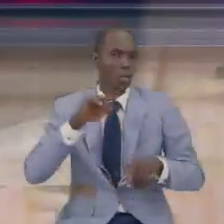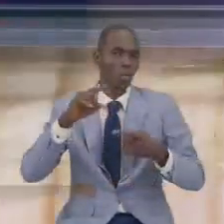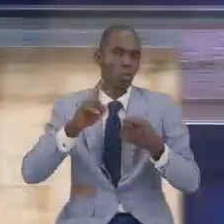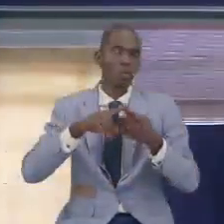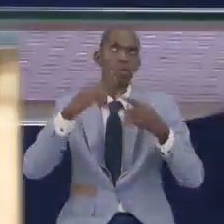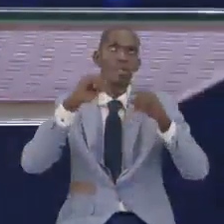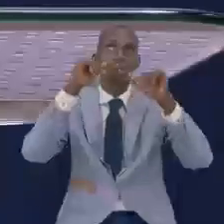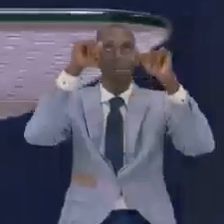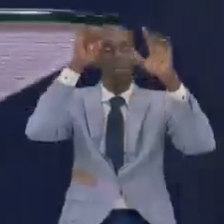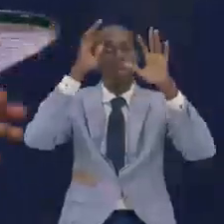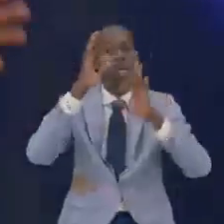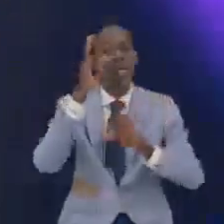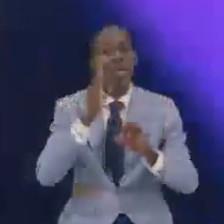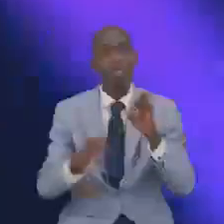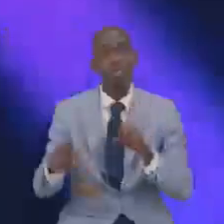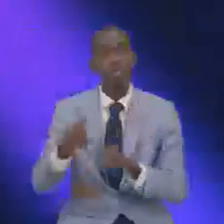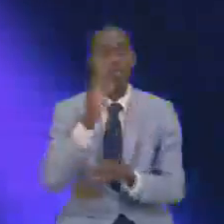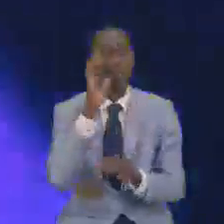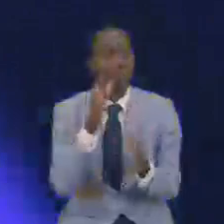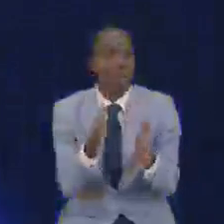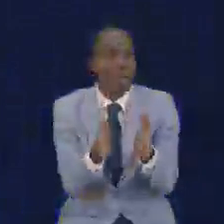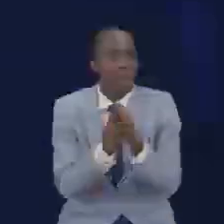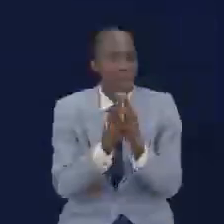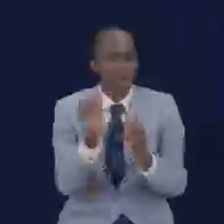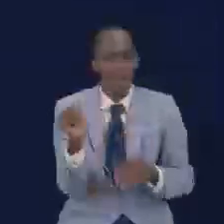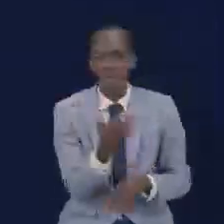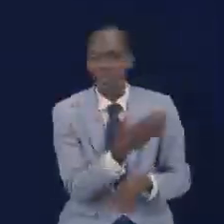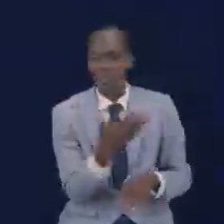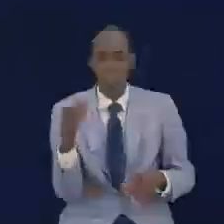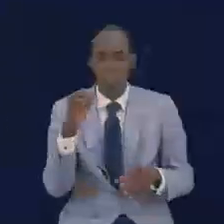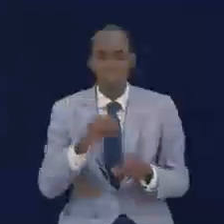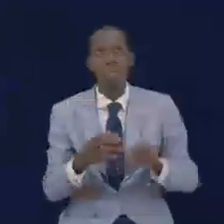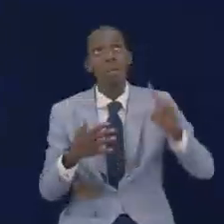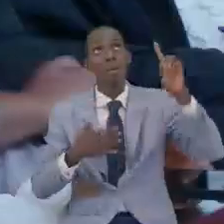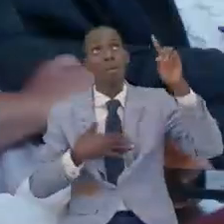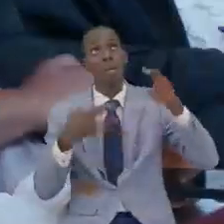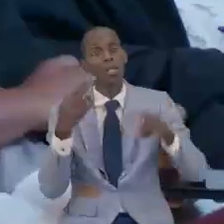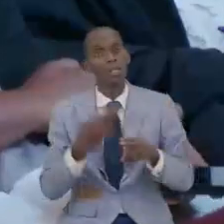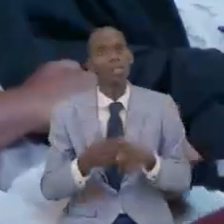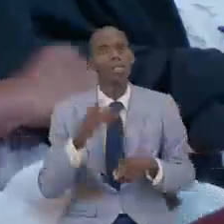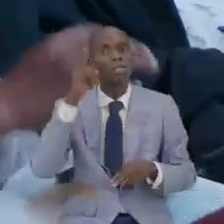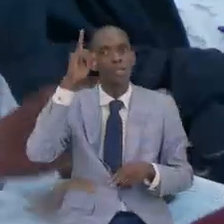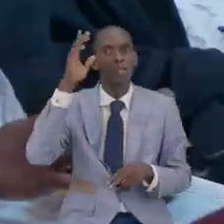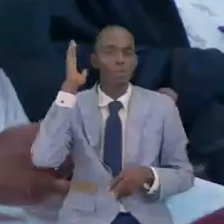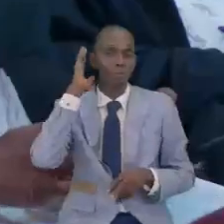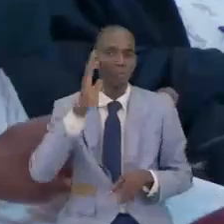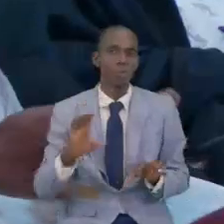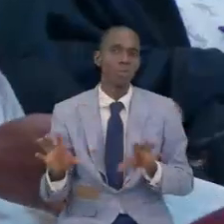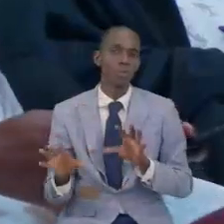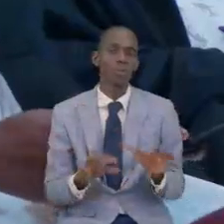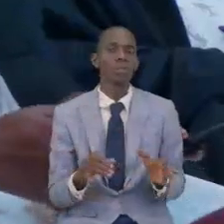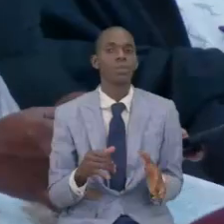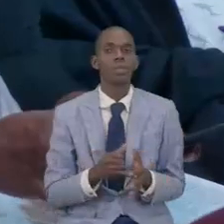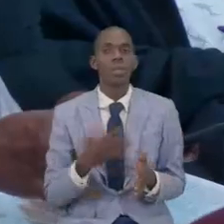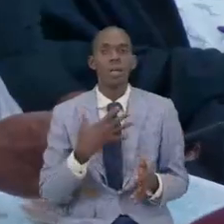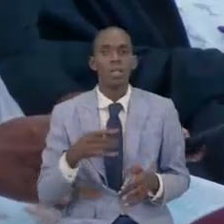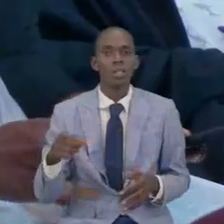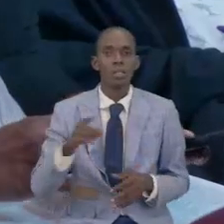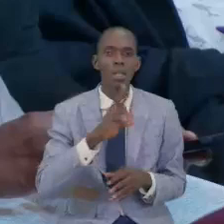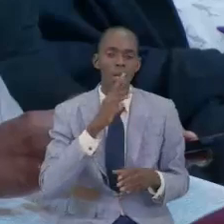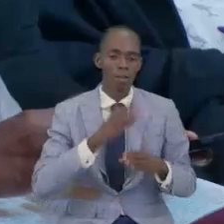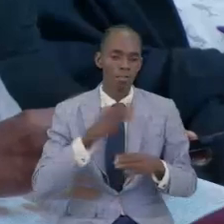ask anything in my name, I will do it. Look at that. And ye are complete in